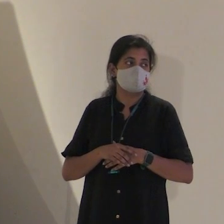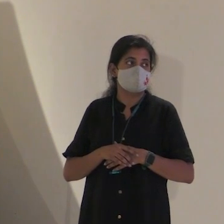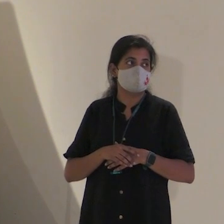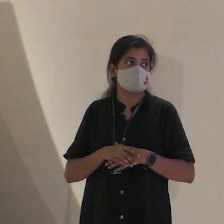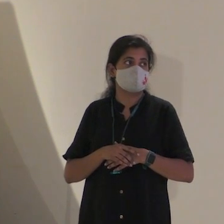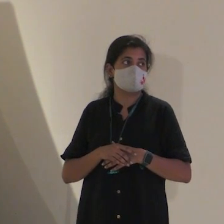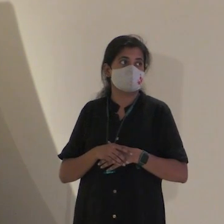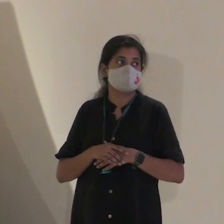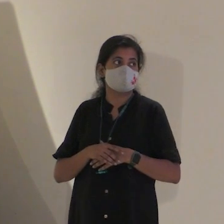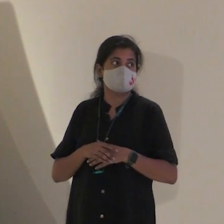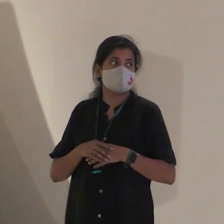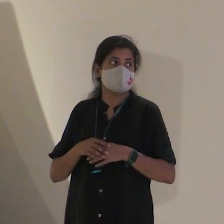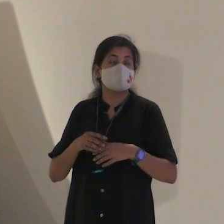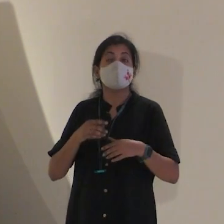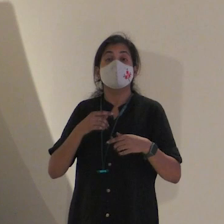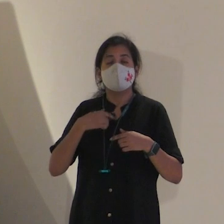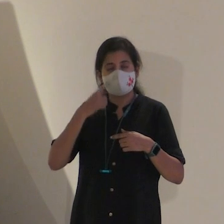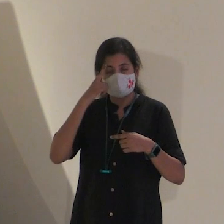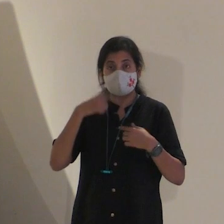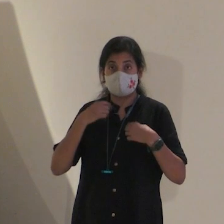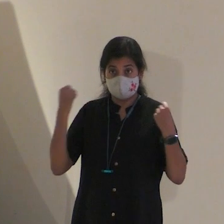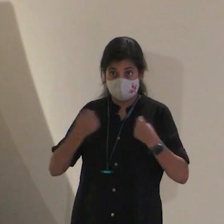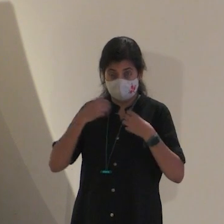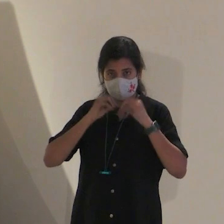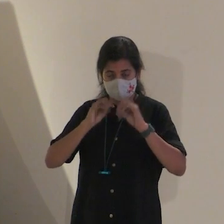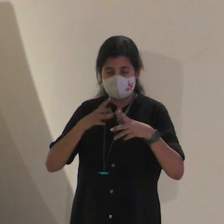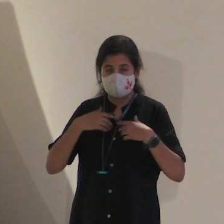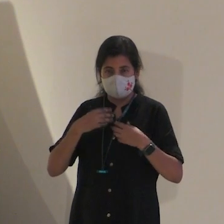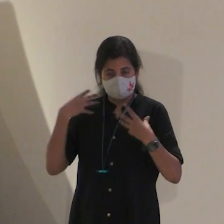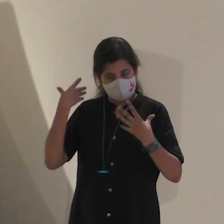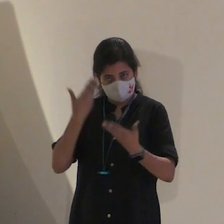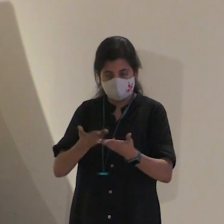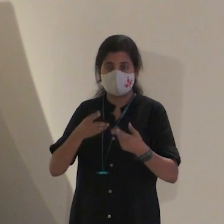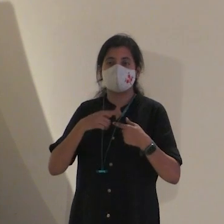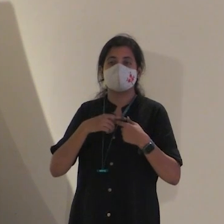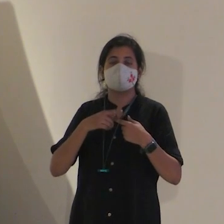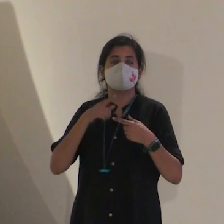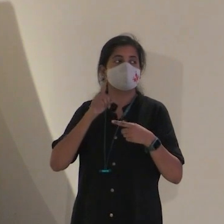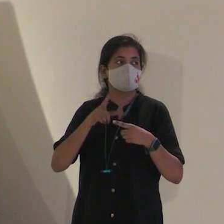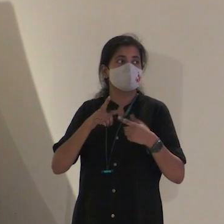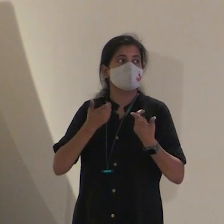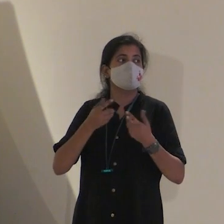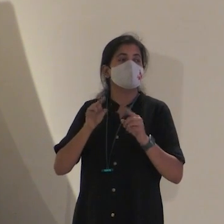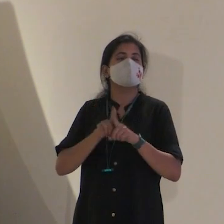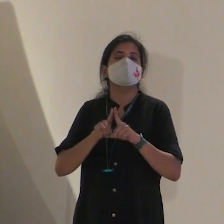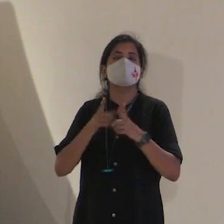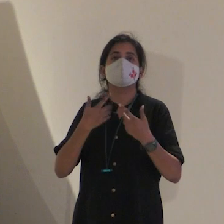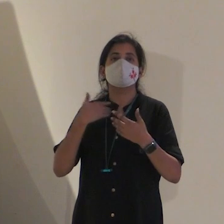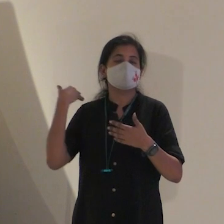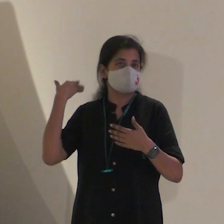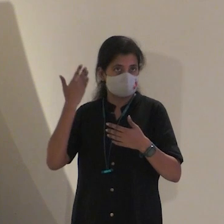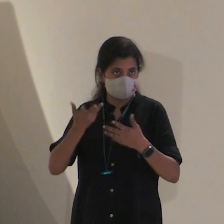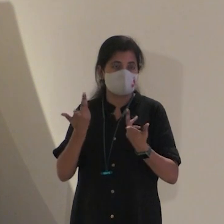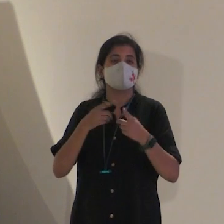But our efforts didn't go in vain. The IFA grant came through. Kevin and Anirudh started working on the podcast.